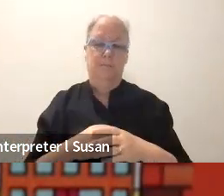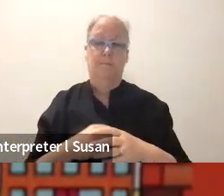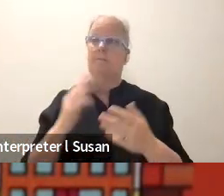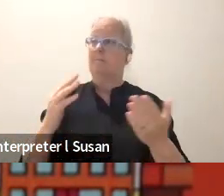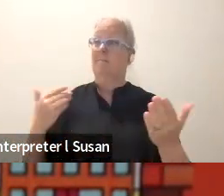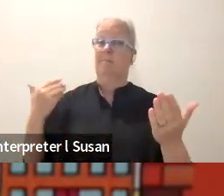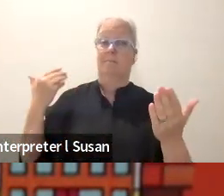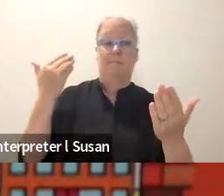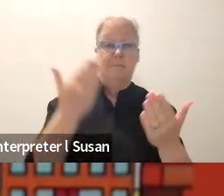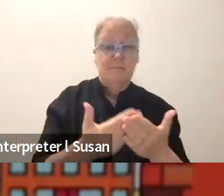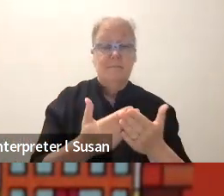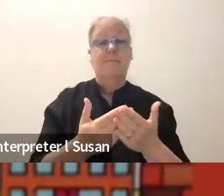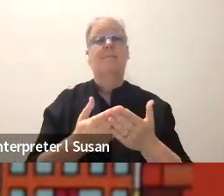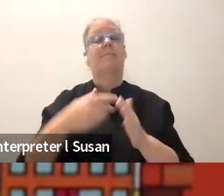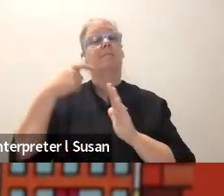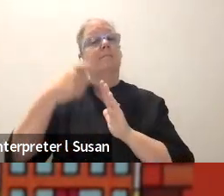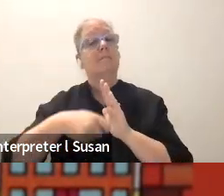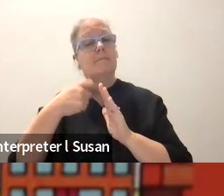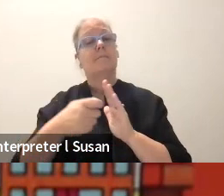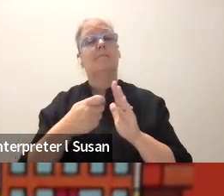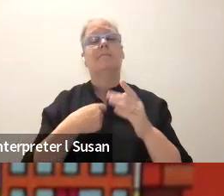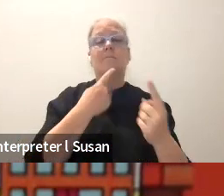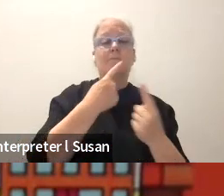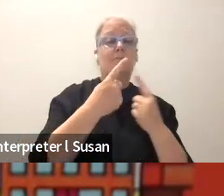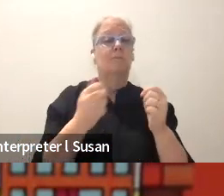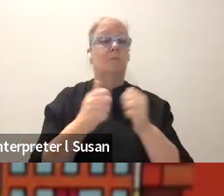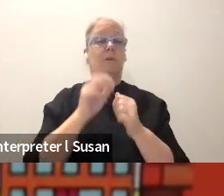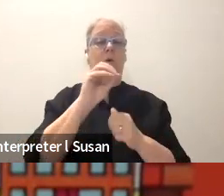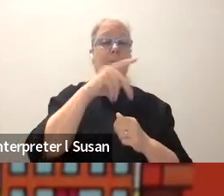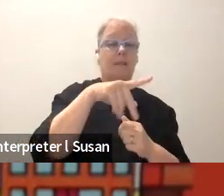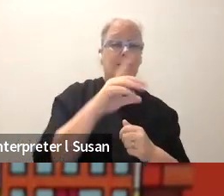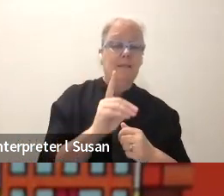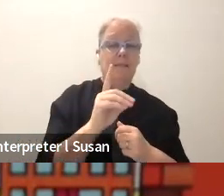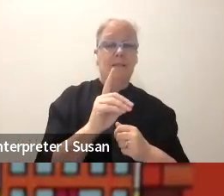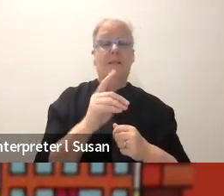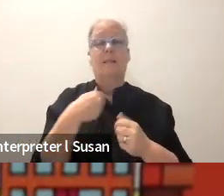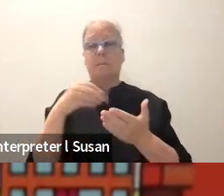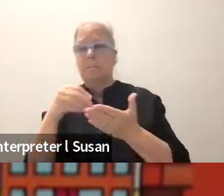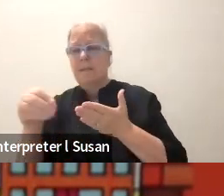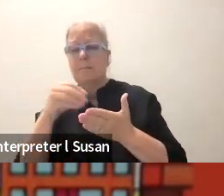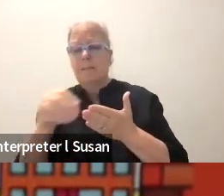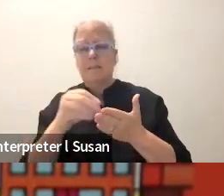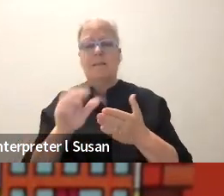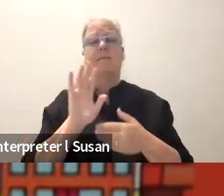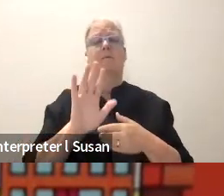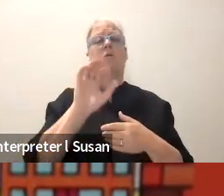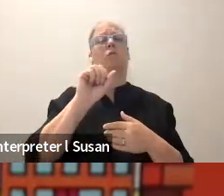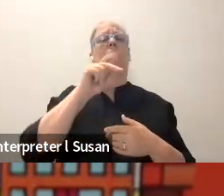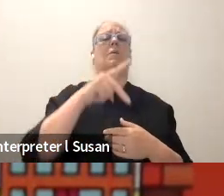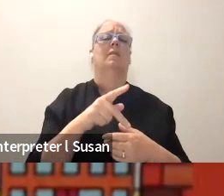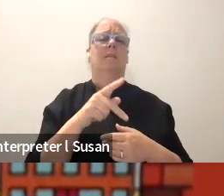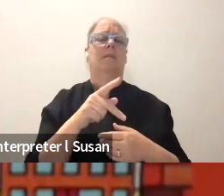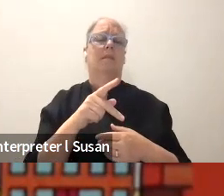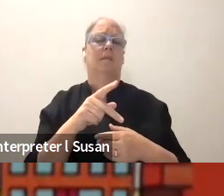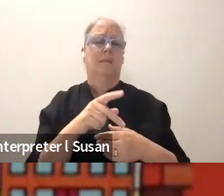related initiatives are consulted with the OPDs, including expanding on the social protection programs. economic